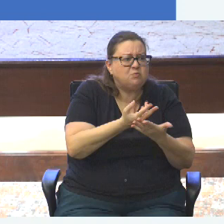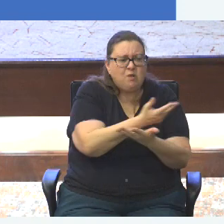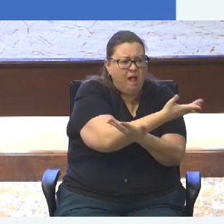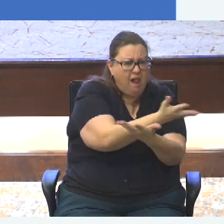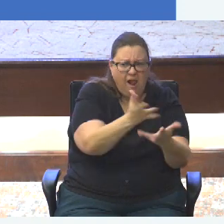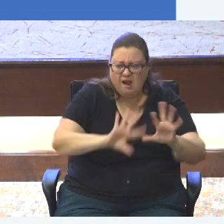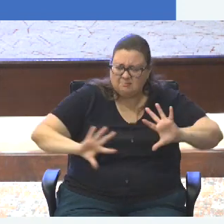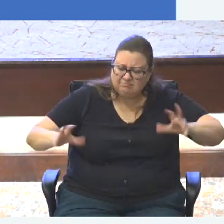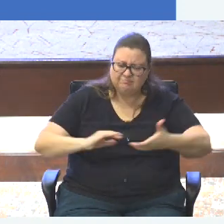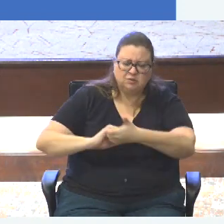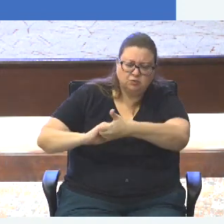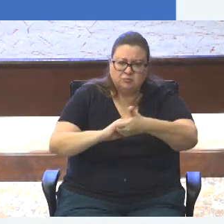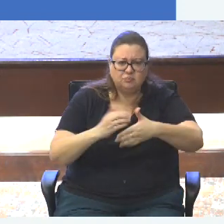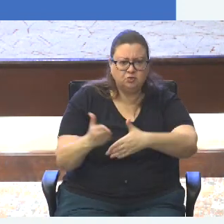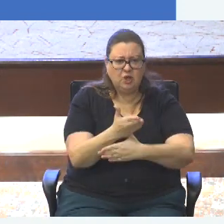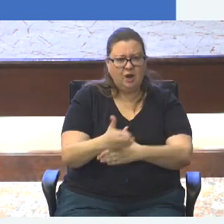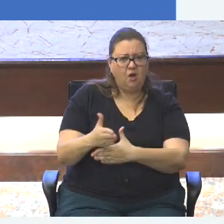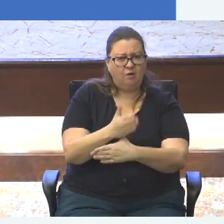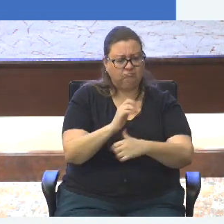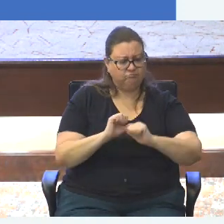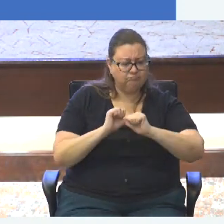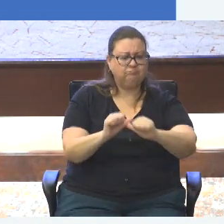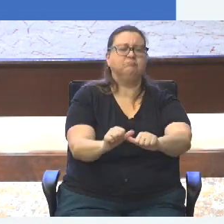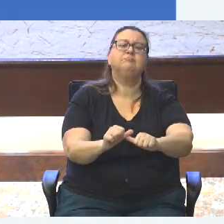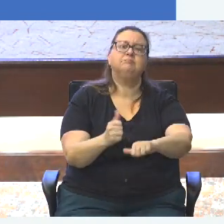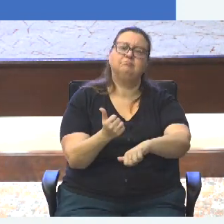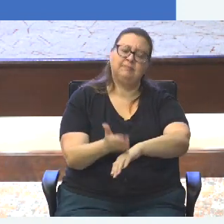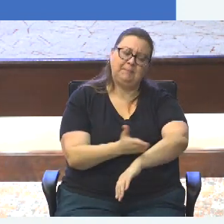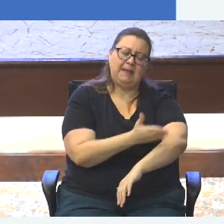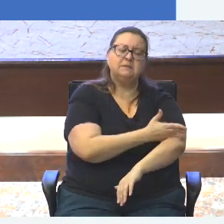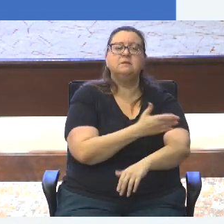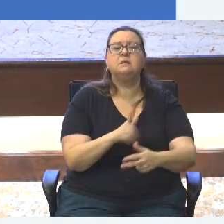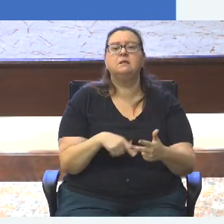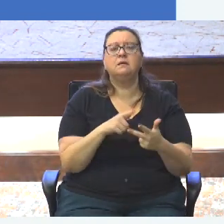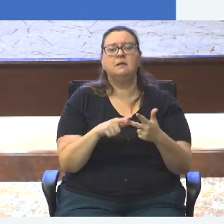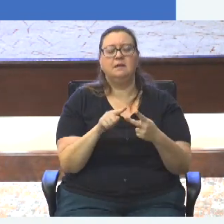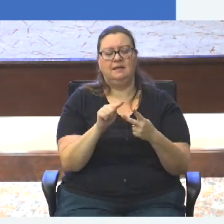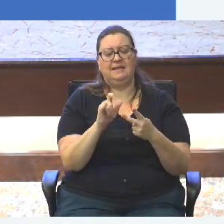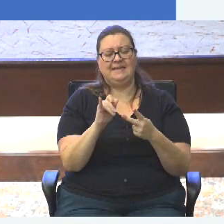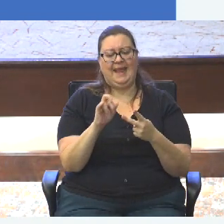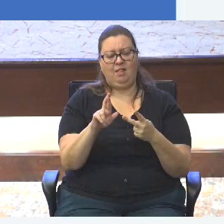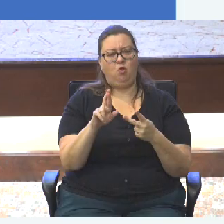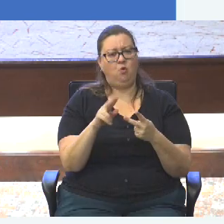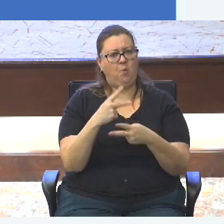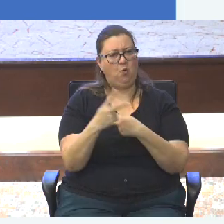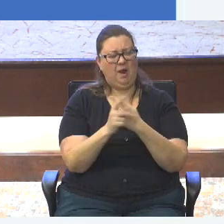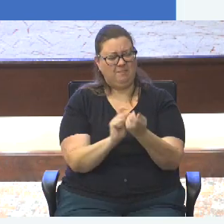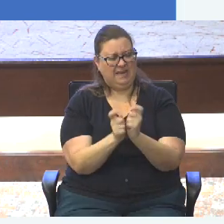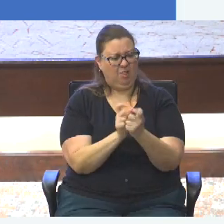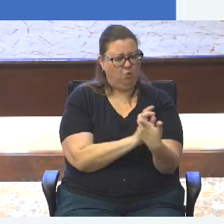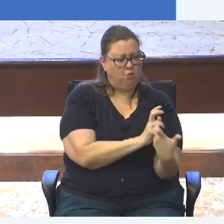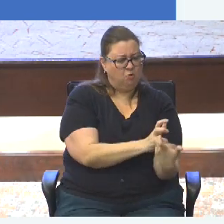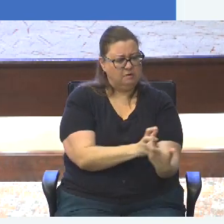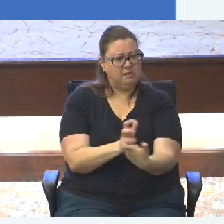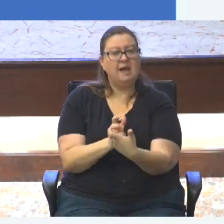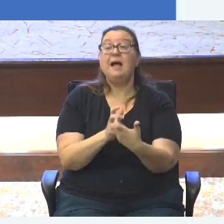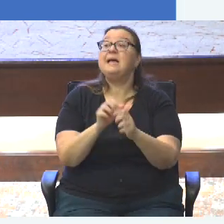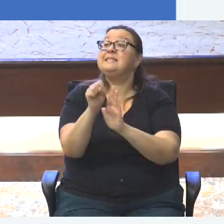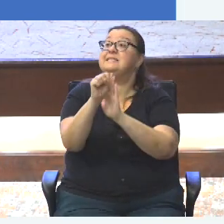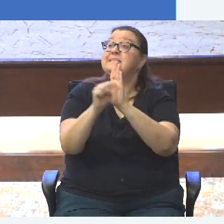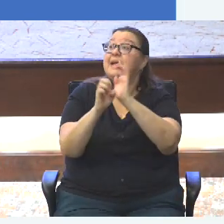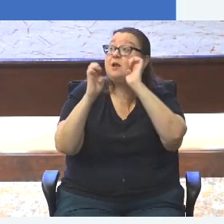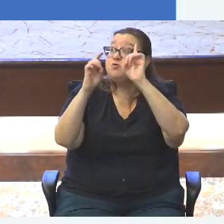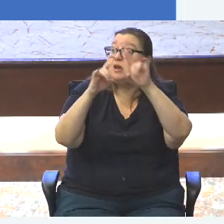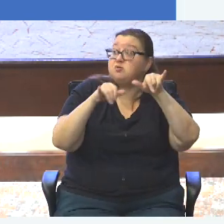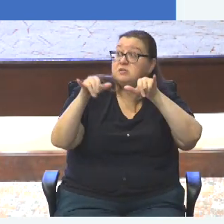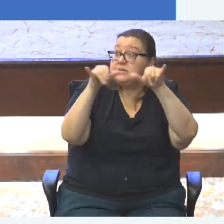lasting impact. Tailored programs, so our programs are designed to align with state education standards and local